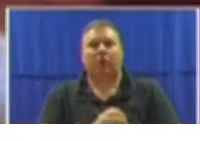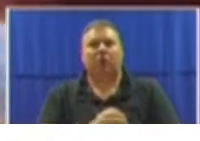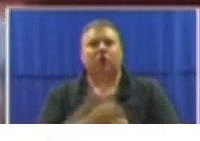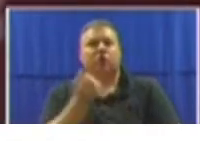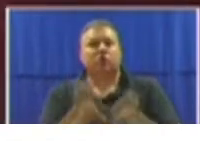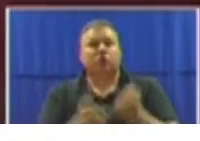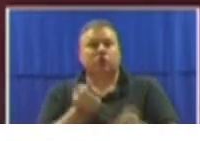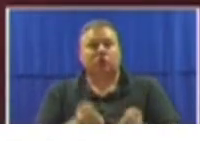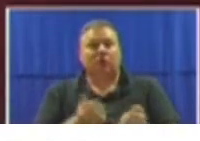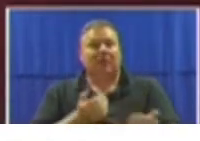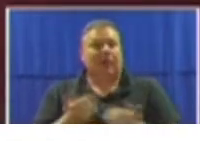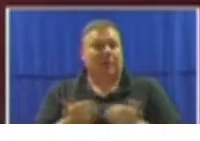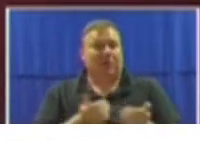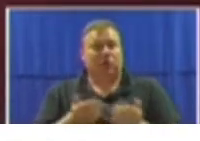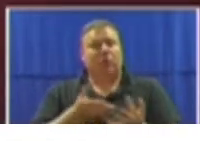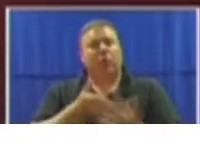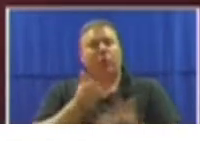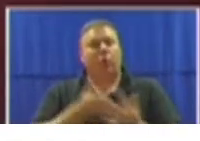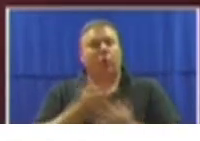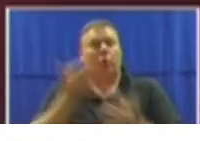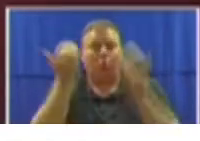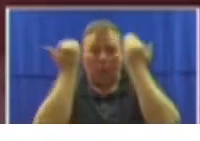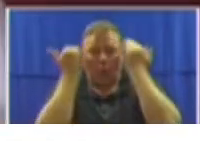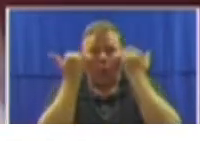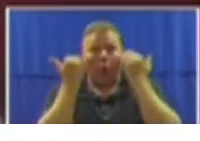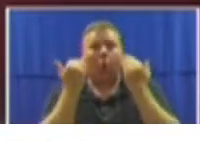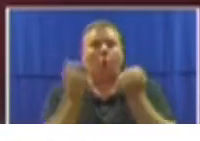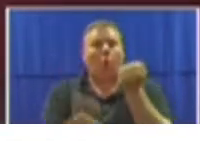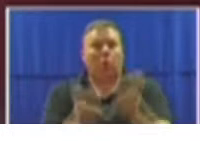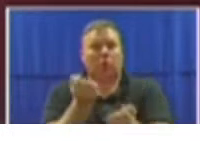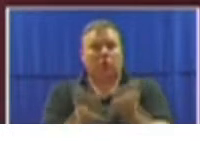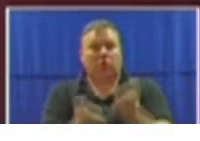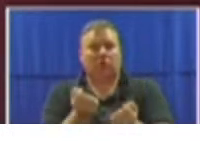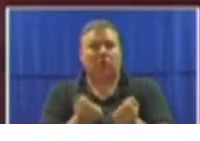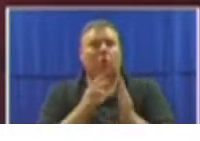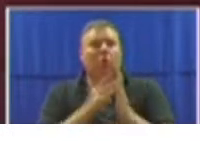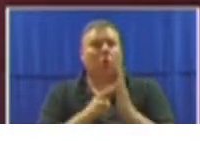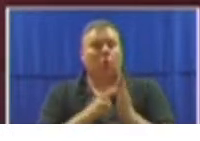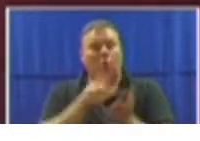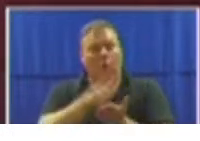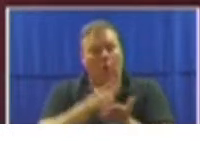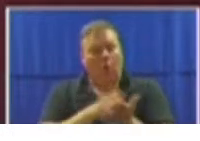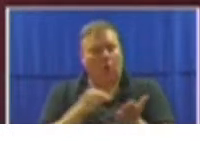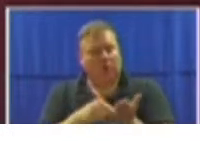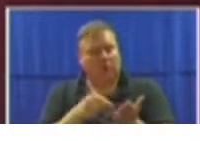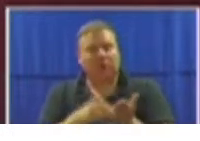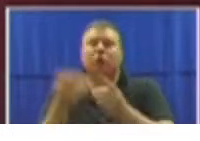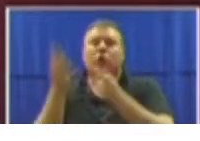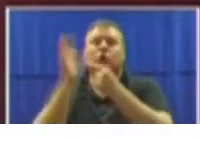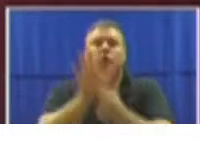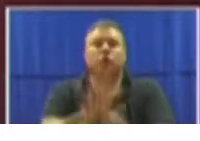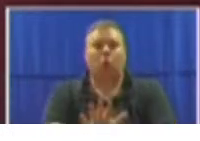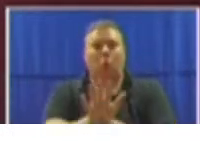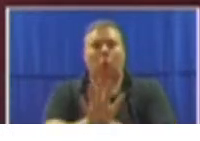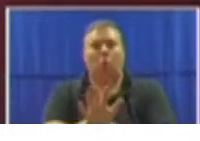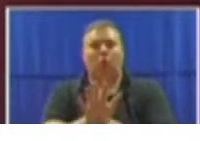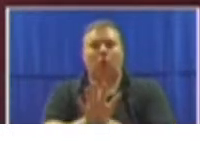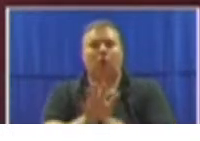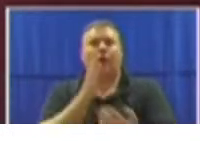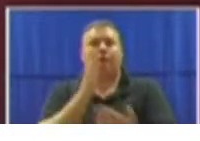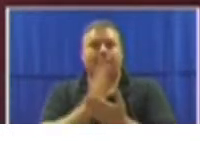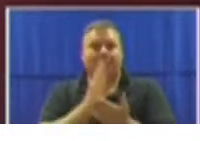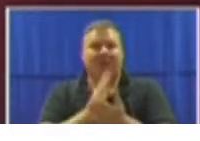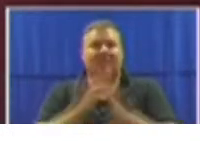through our courts and the rule of law is recognized as an underpinning pillar which must be allowed